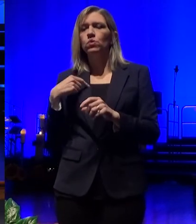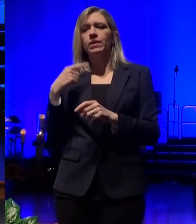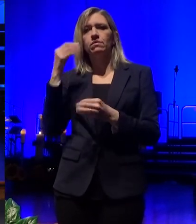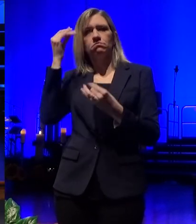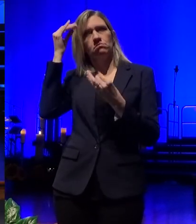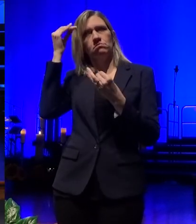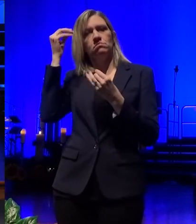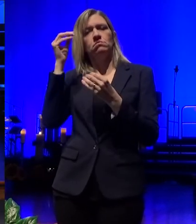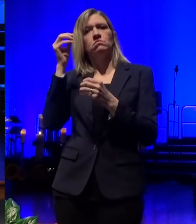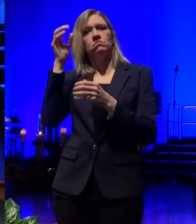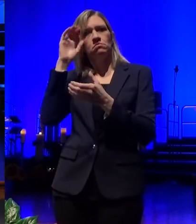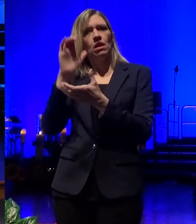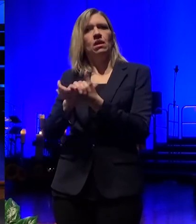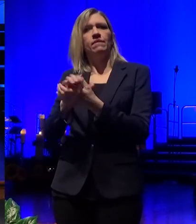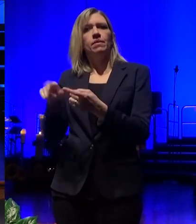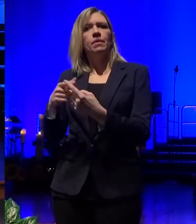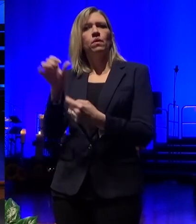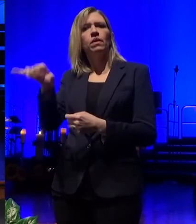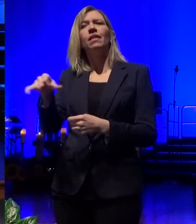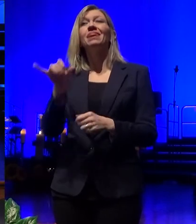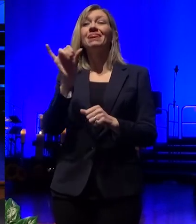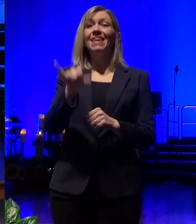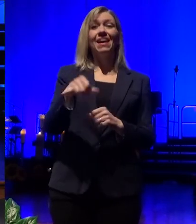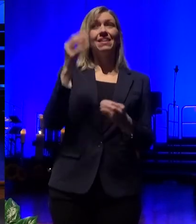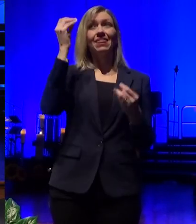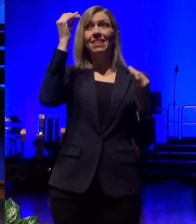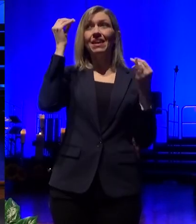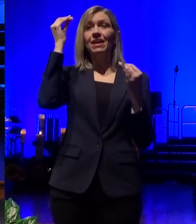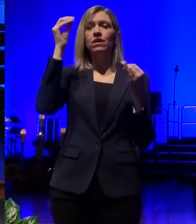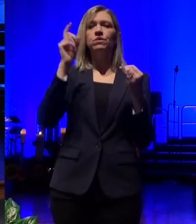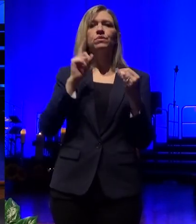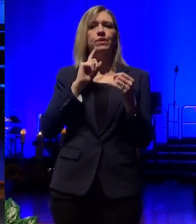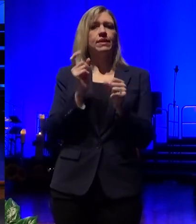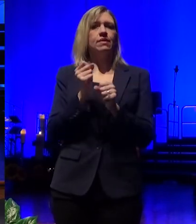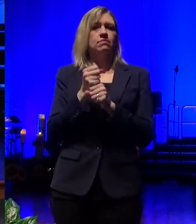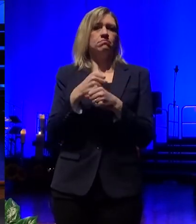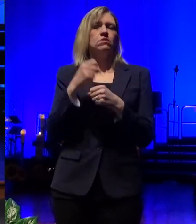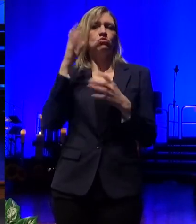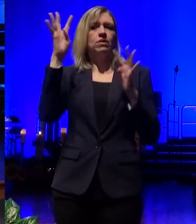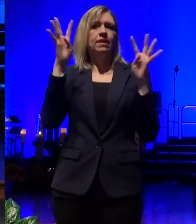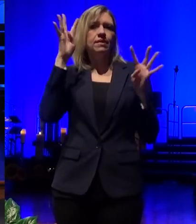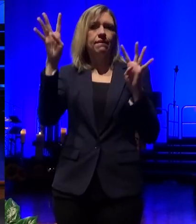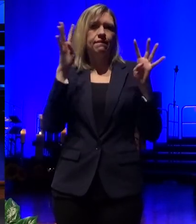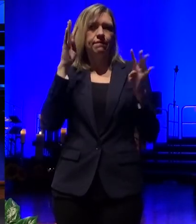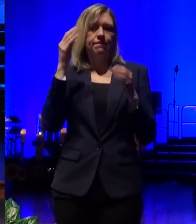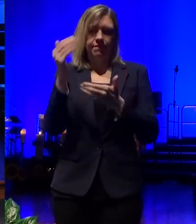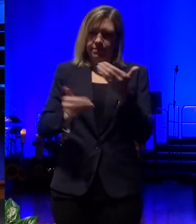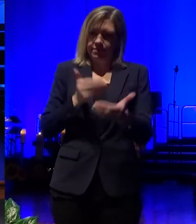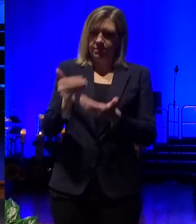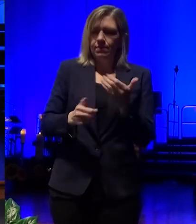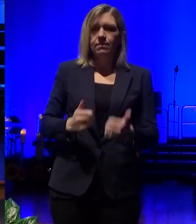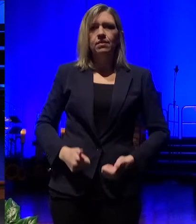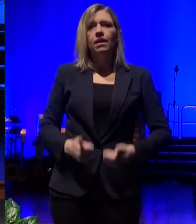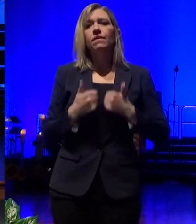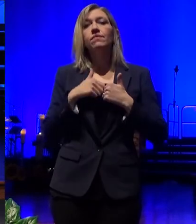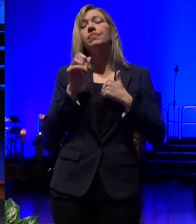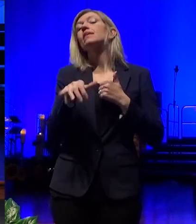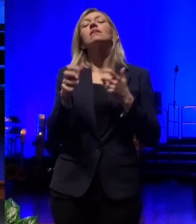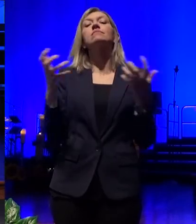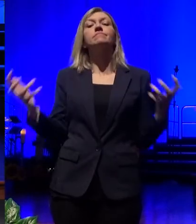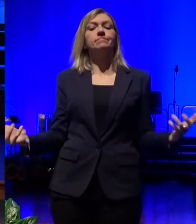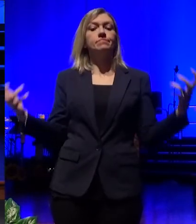create deep-seated beliefs about. That thinking is really the creative source and force of our life. The